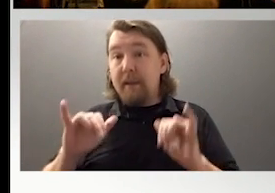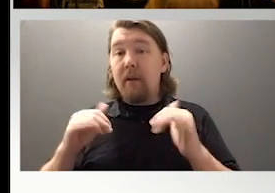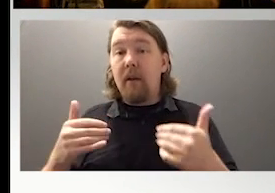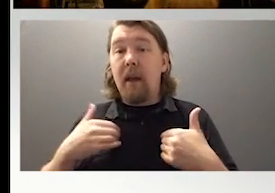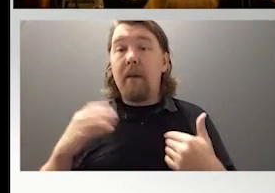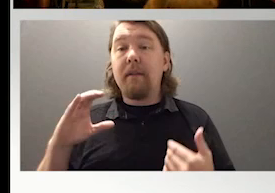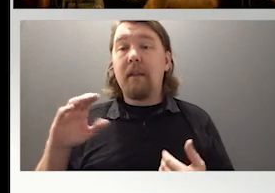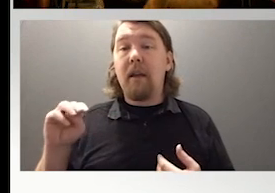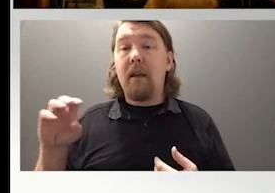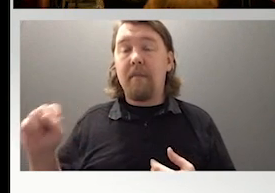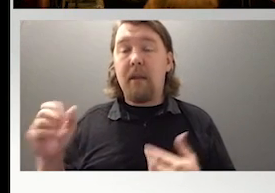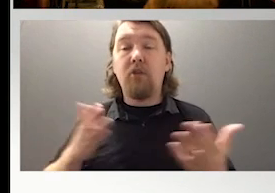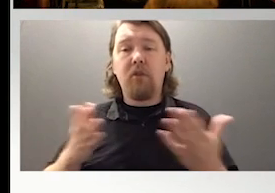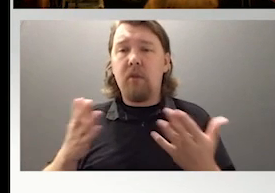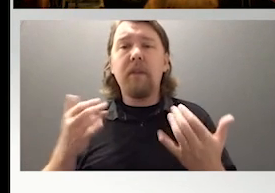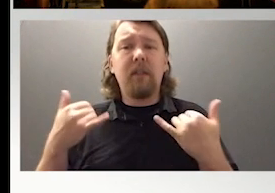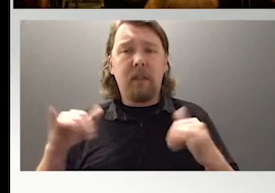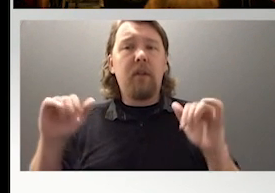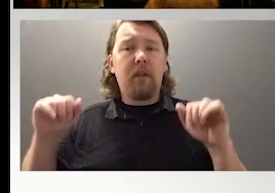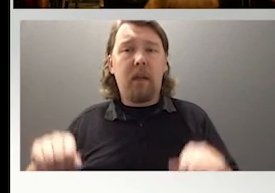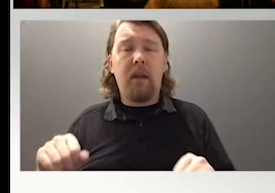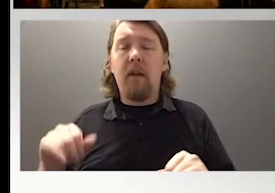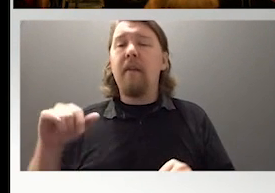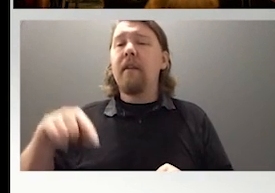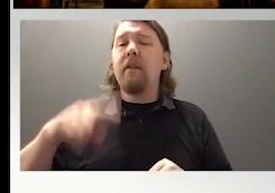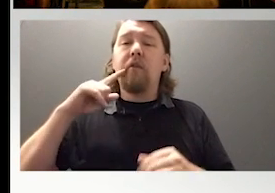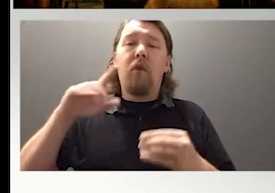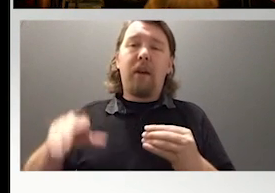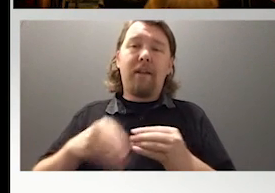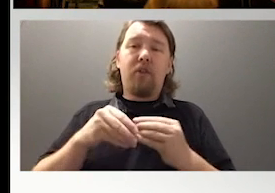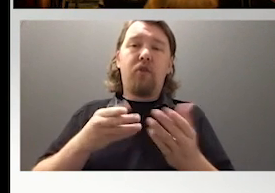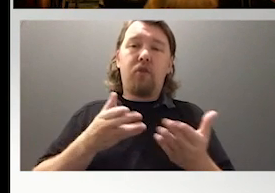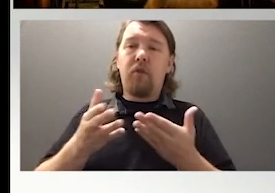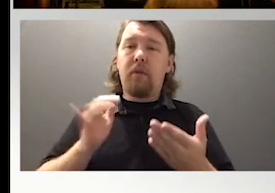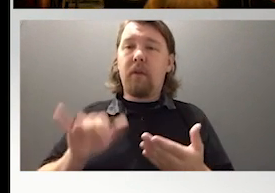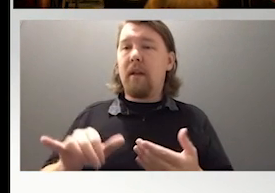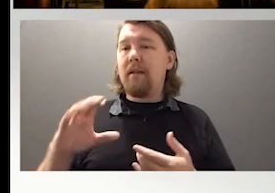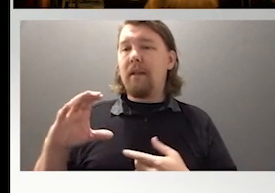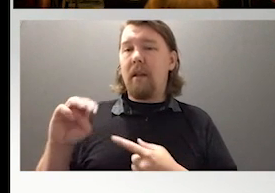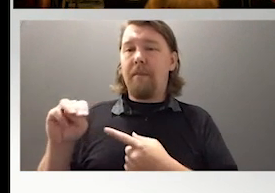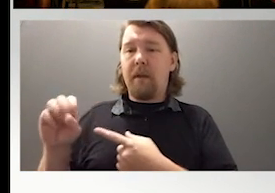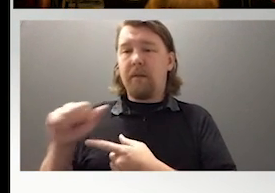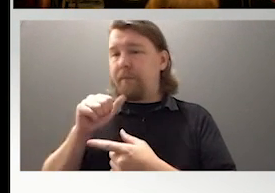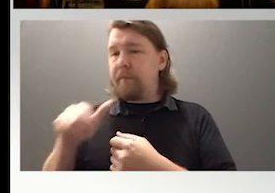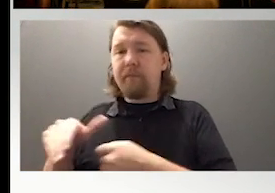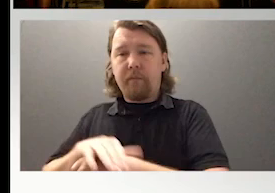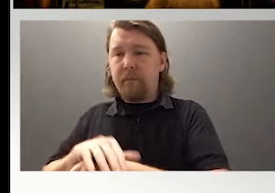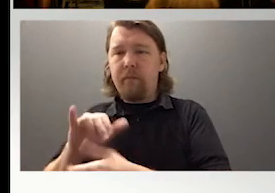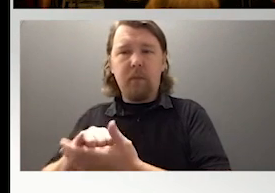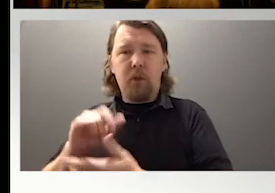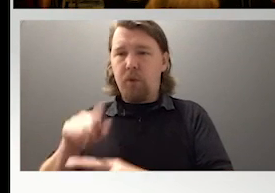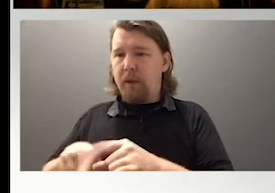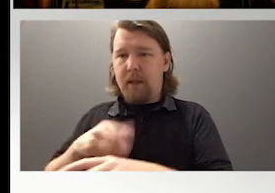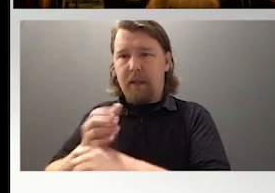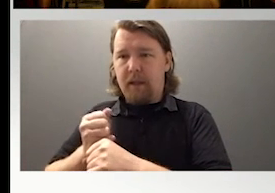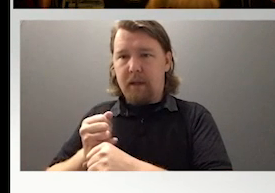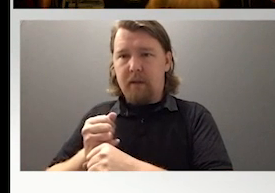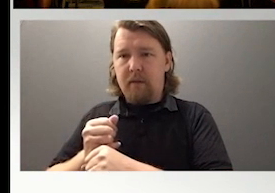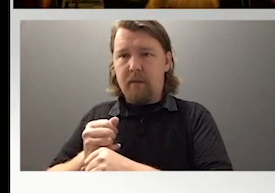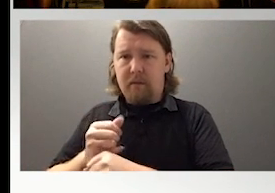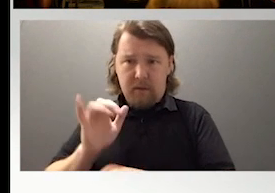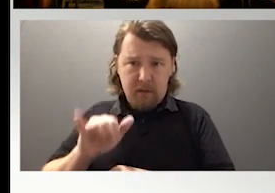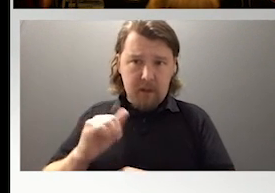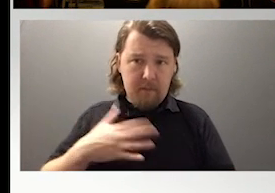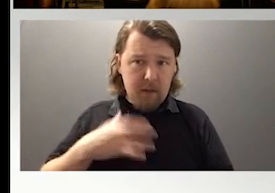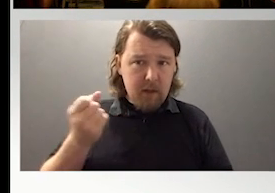like CMS and have services. This is intended for additional services that like CMS wouldn't cover that you can't get. Is that